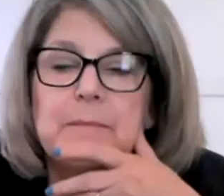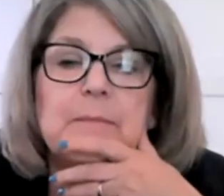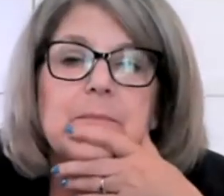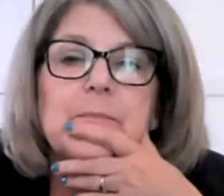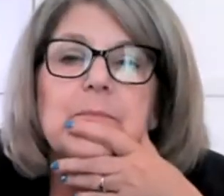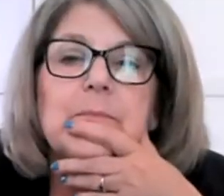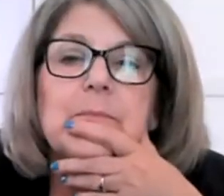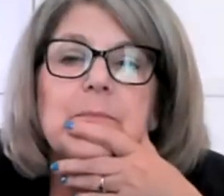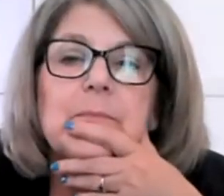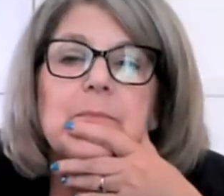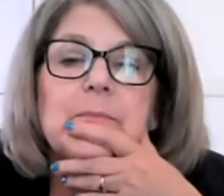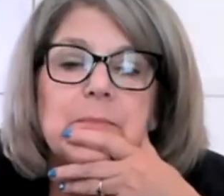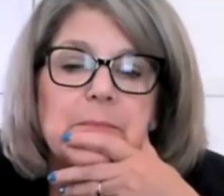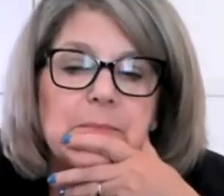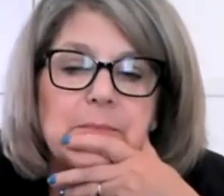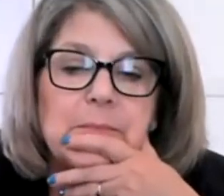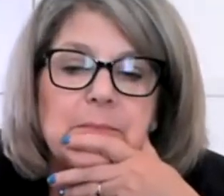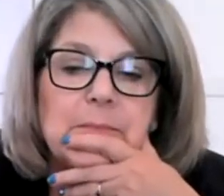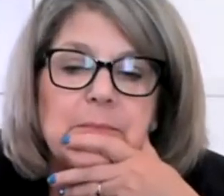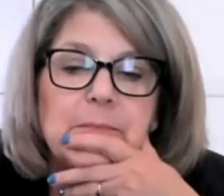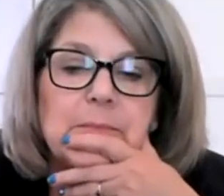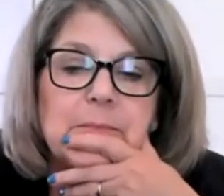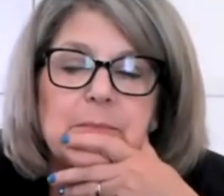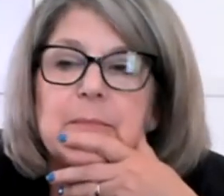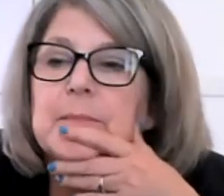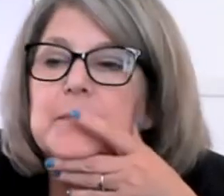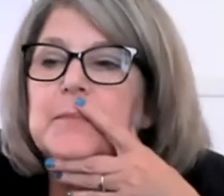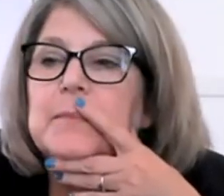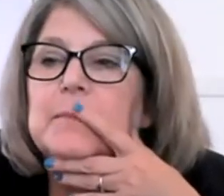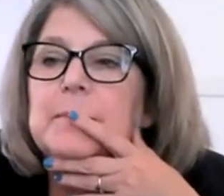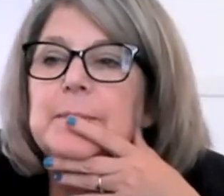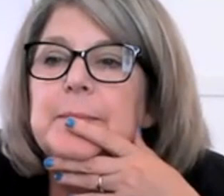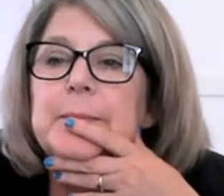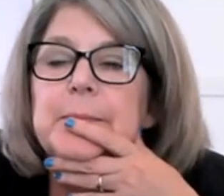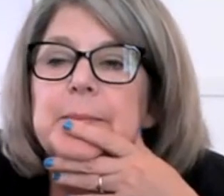can we sustain patience and persistence at the same time over time?